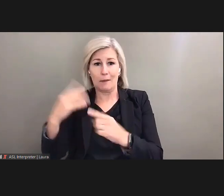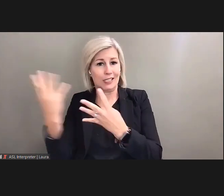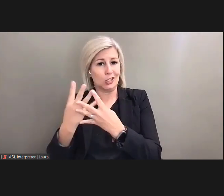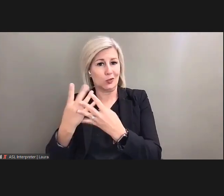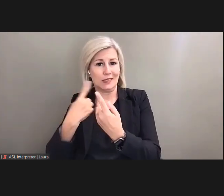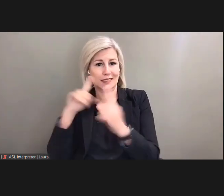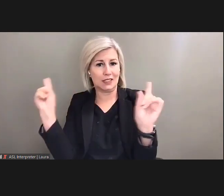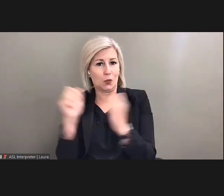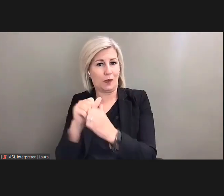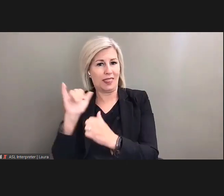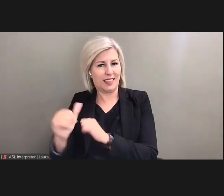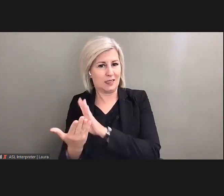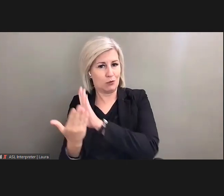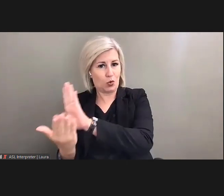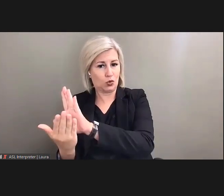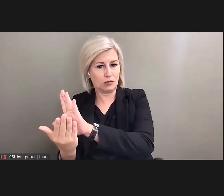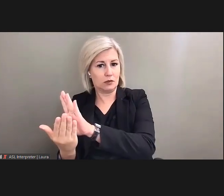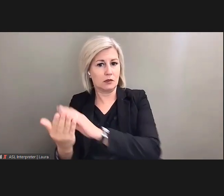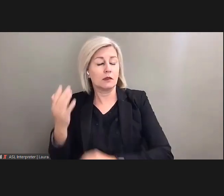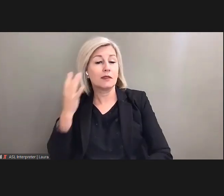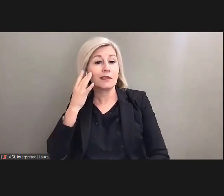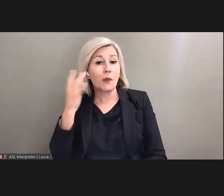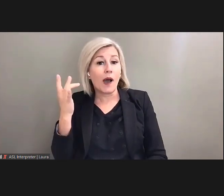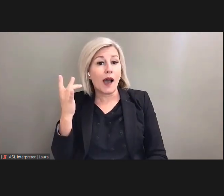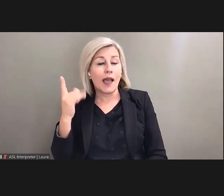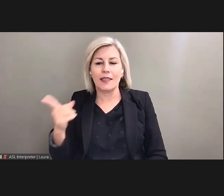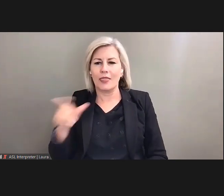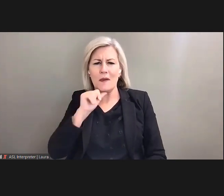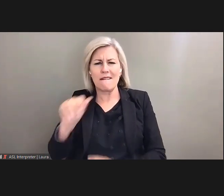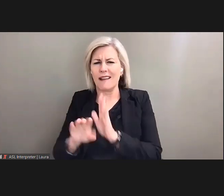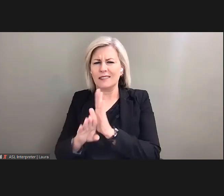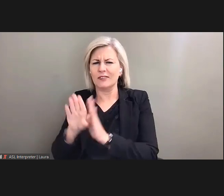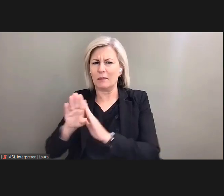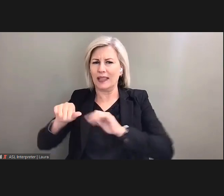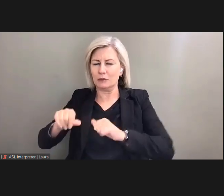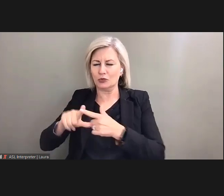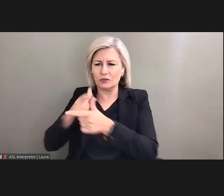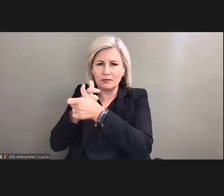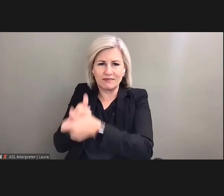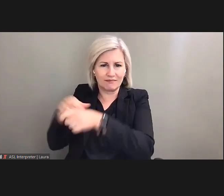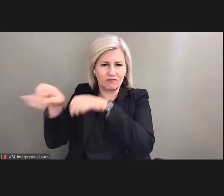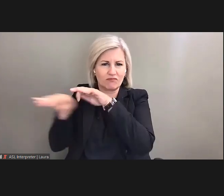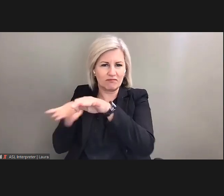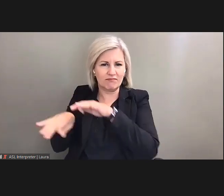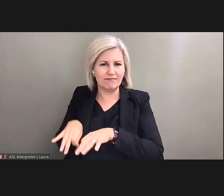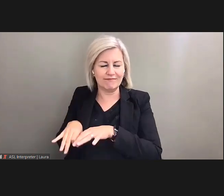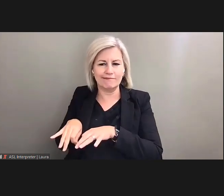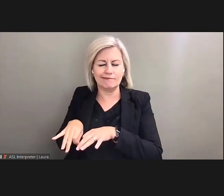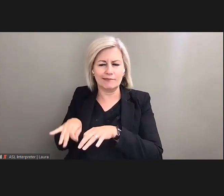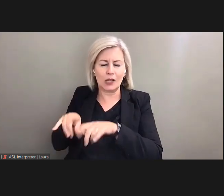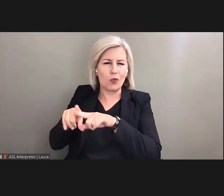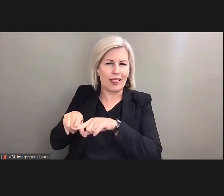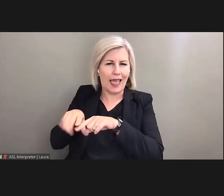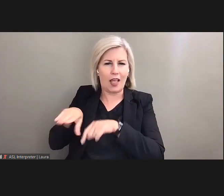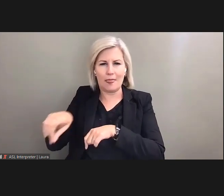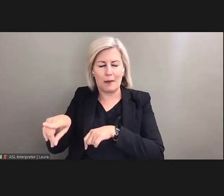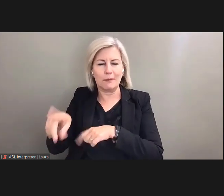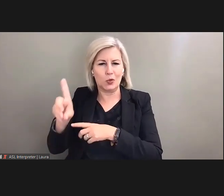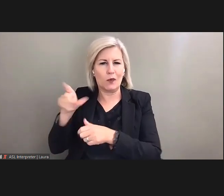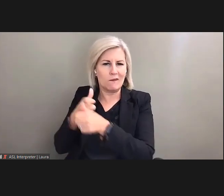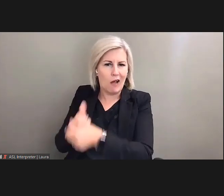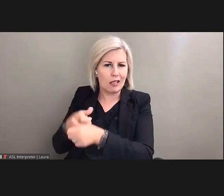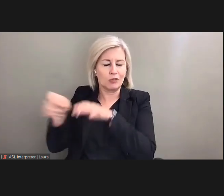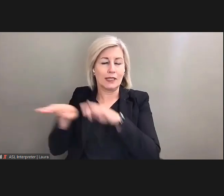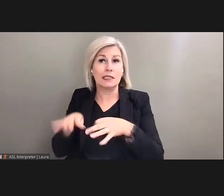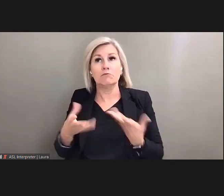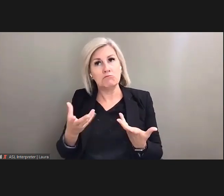this methodology, just because they aren't developmentally able to follow the directions reliably. And that's really been our